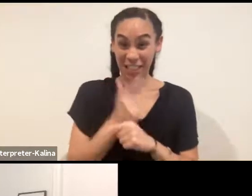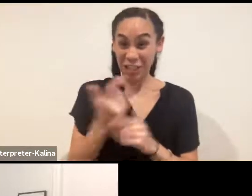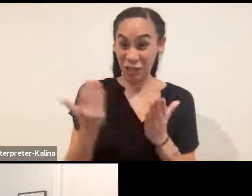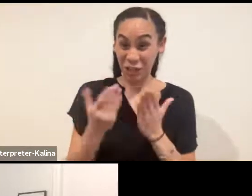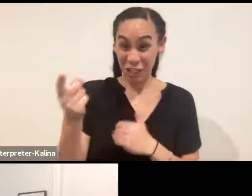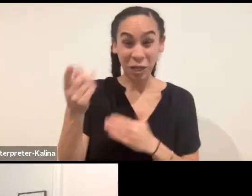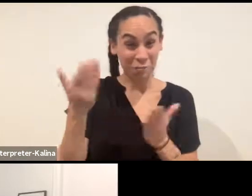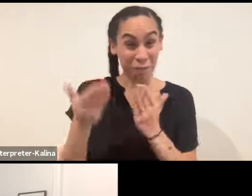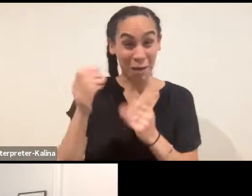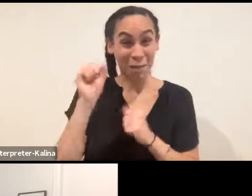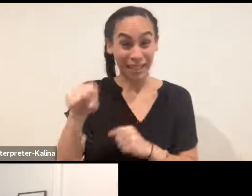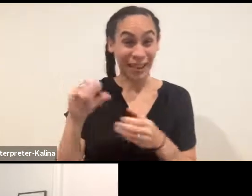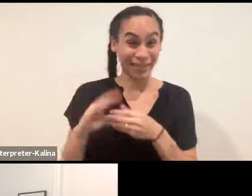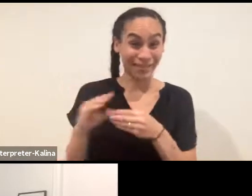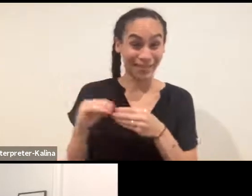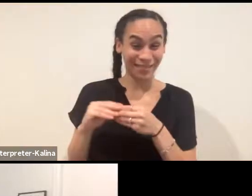And